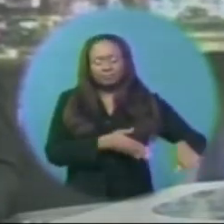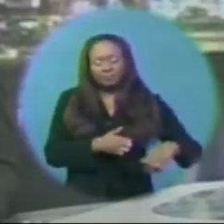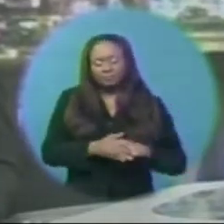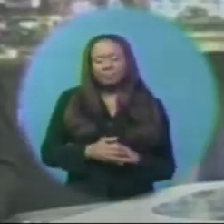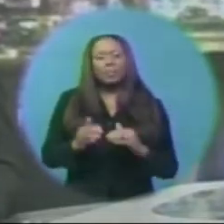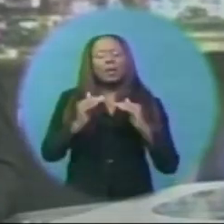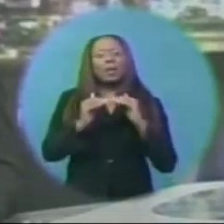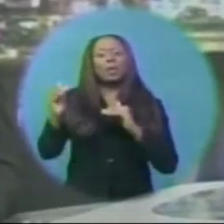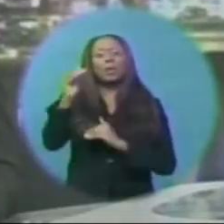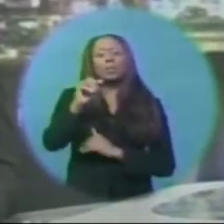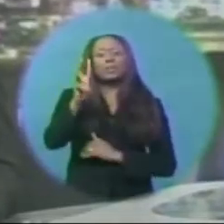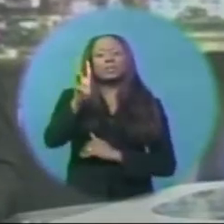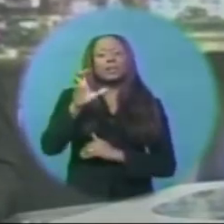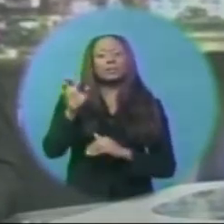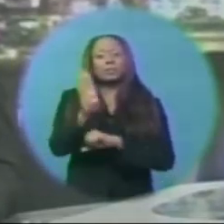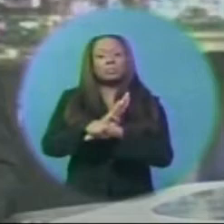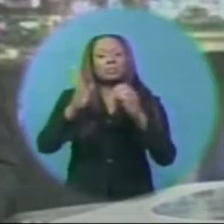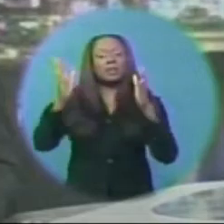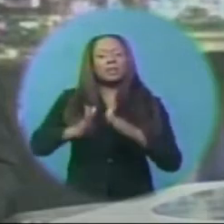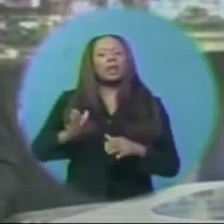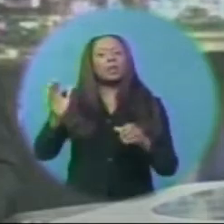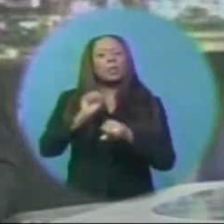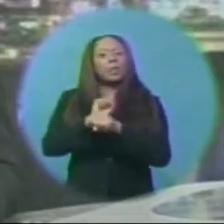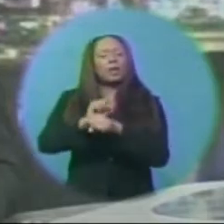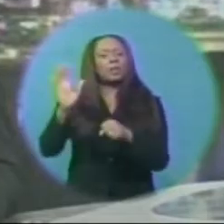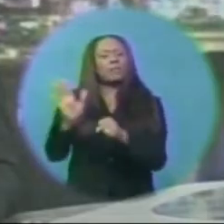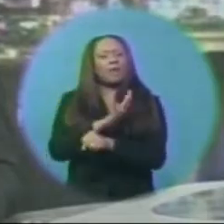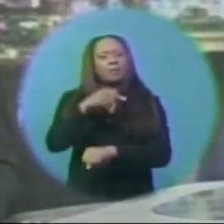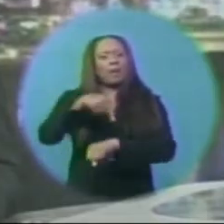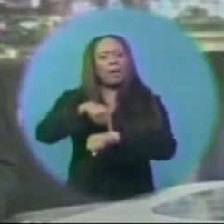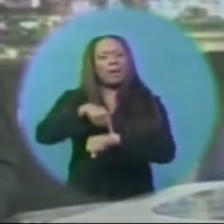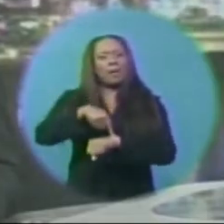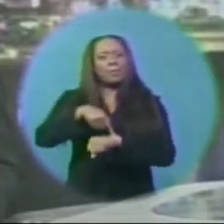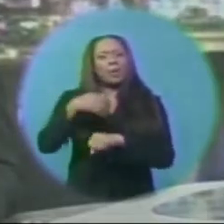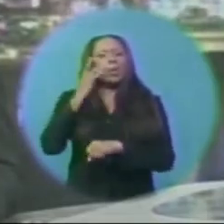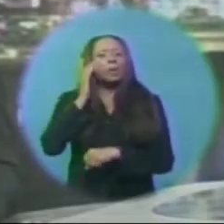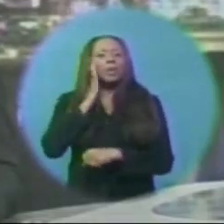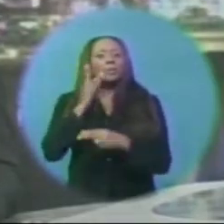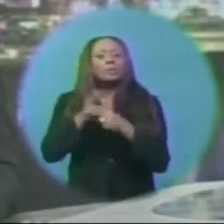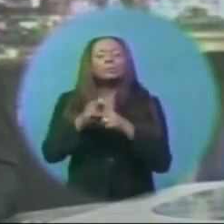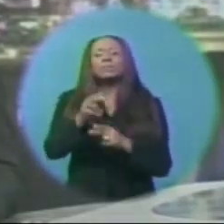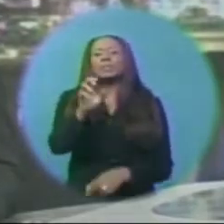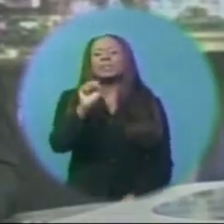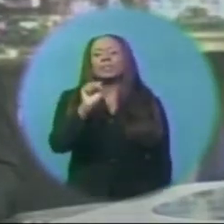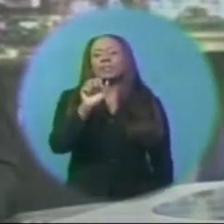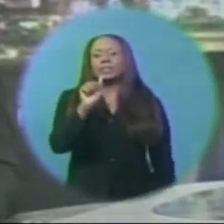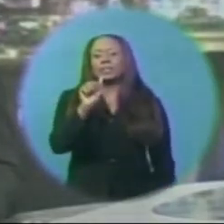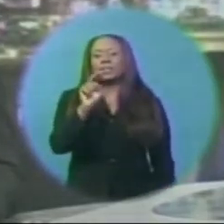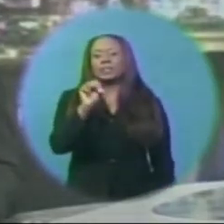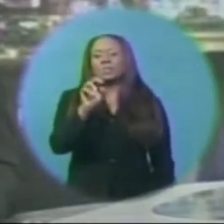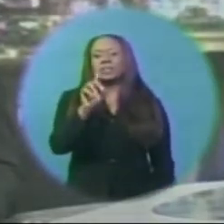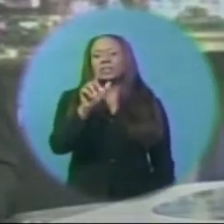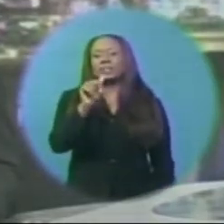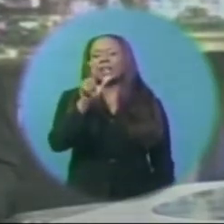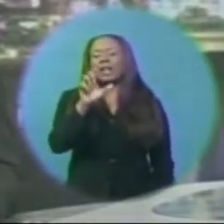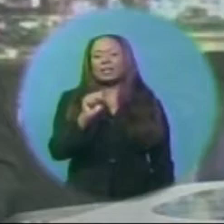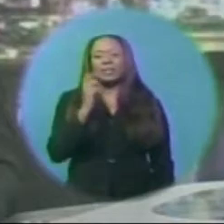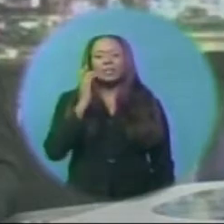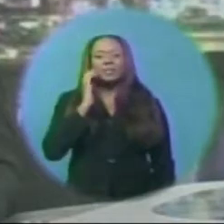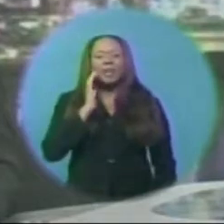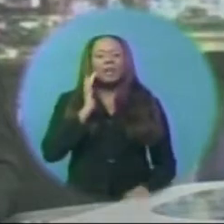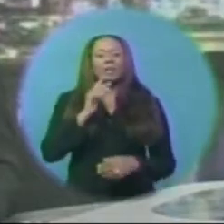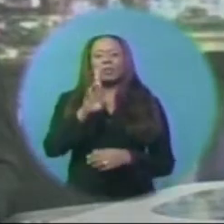Barbadians are now full-time employees at Sandals Royal Resort. It's the beginning of a project that's expected to take Barbados' tourism product